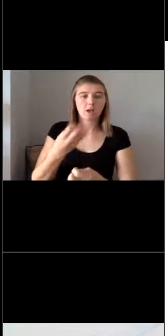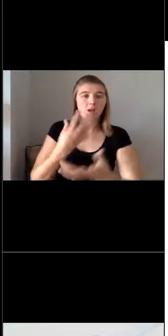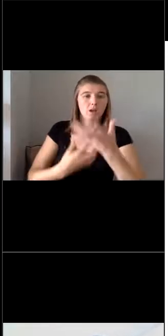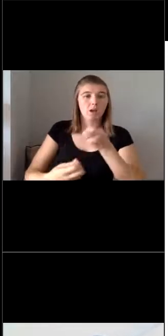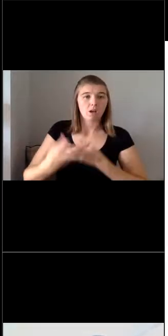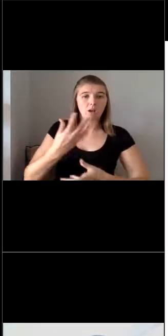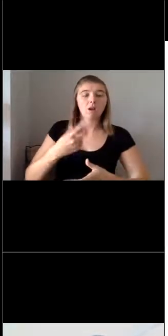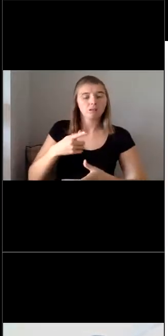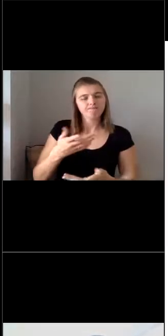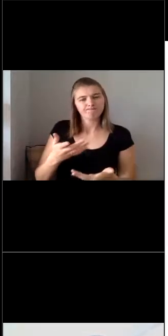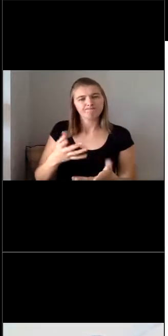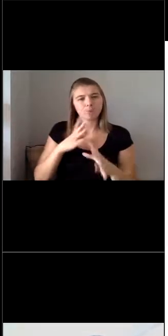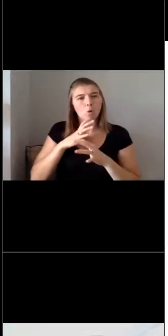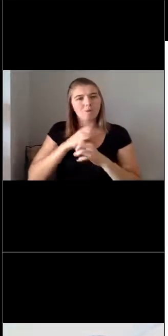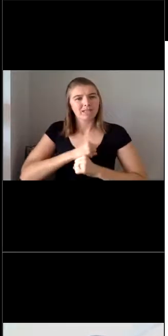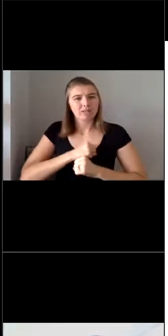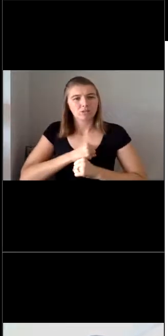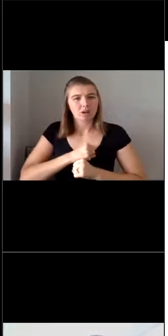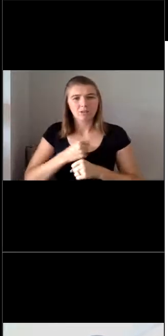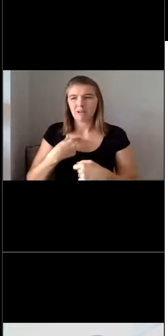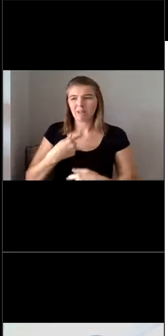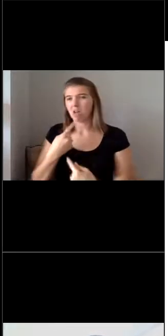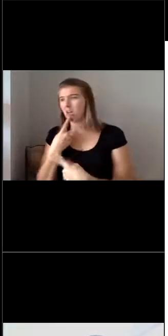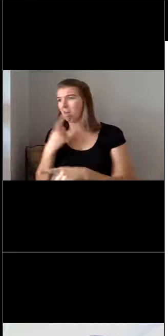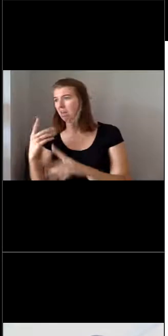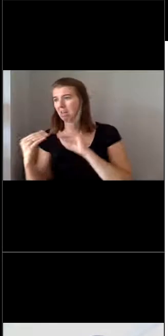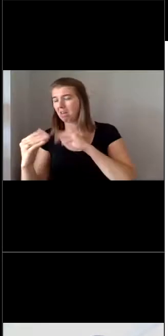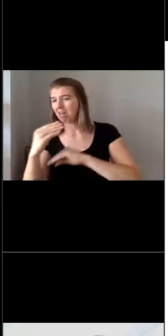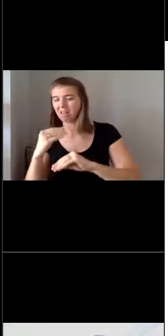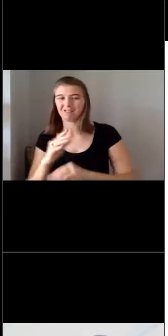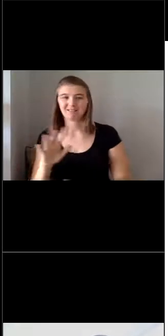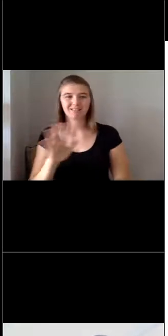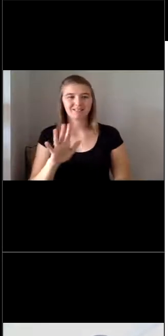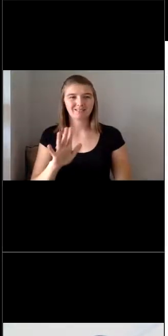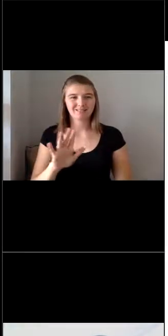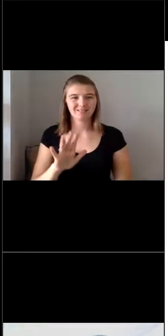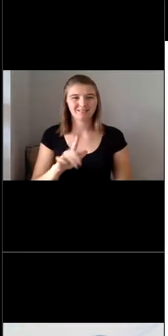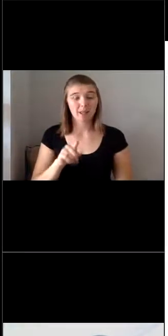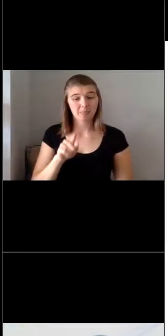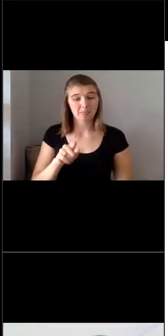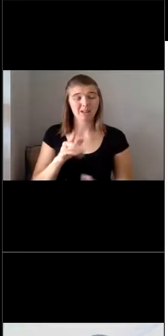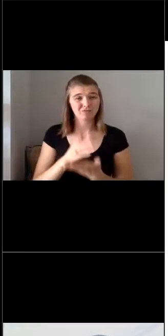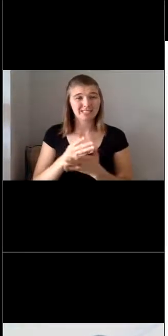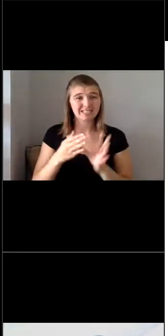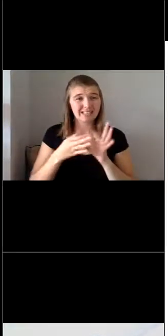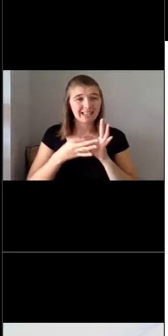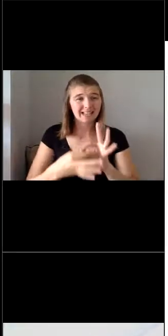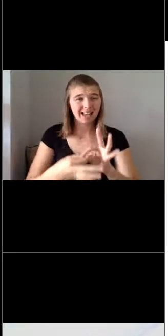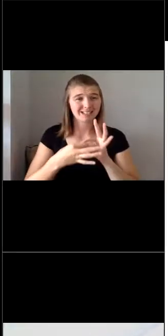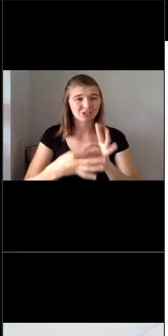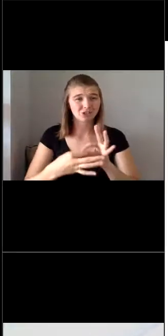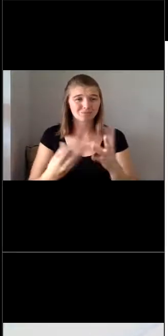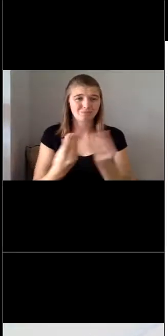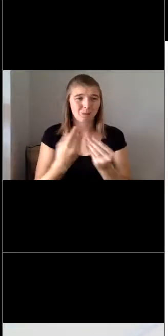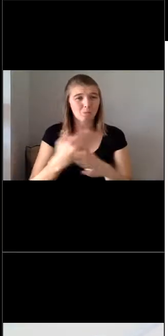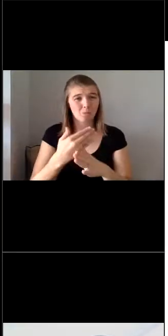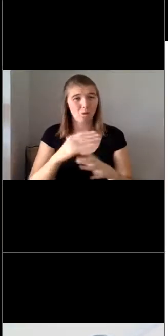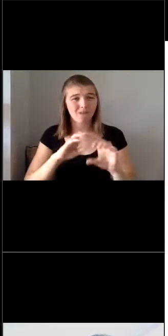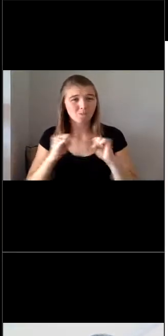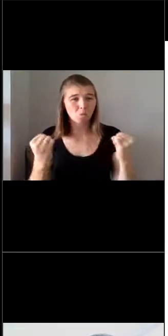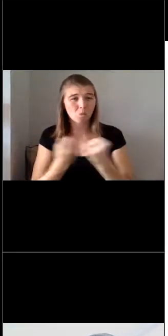Above all, what that enabled us to do is to make sure that we kept an engaged workforce and was very clear